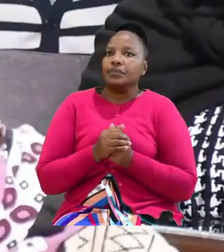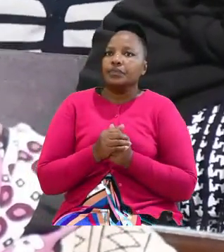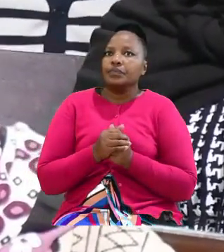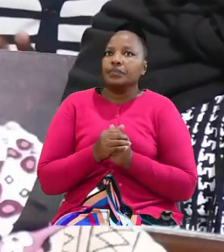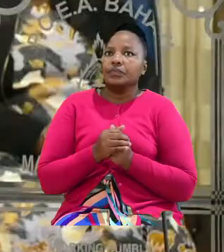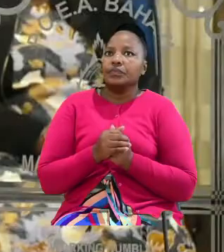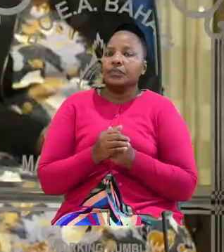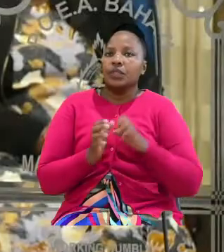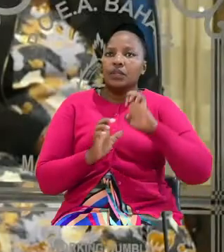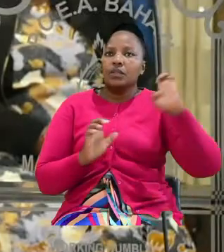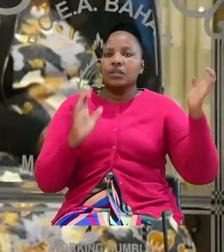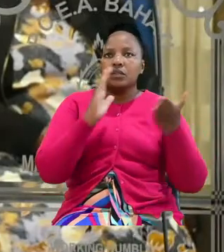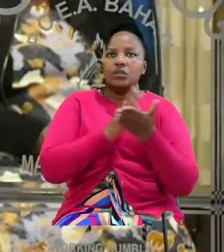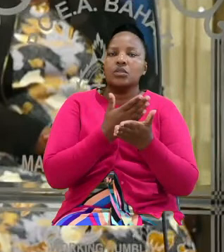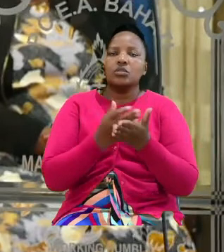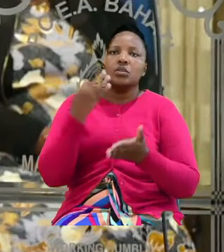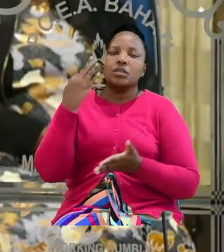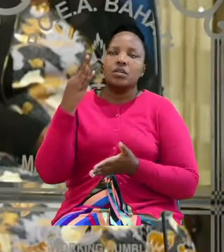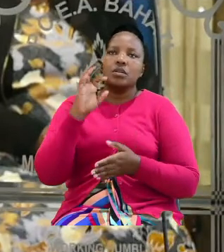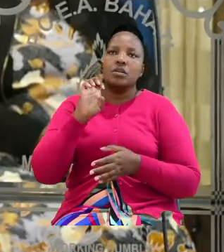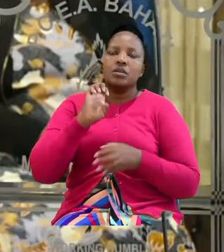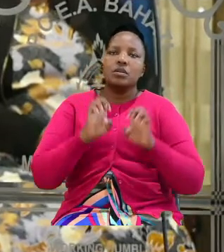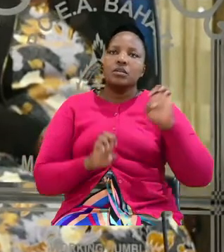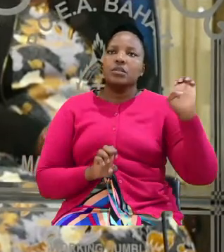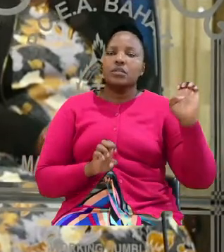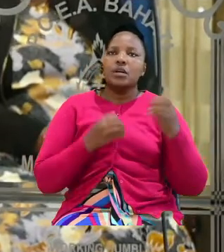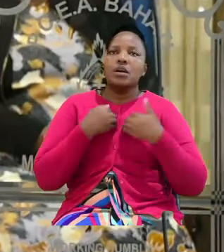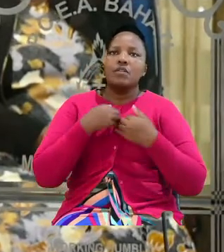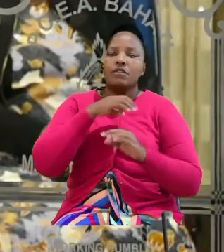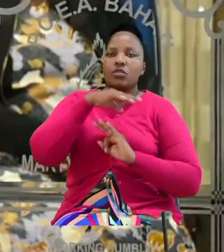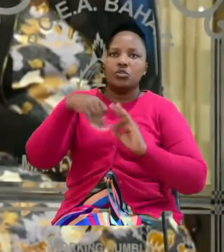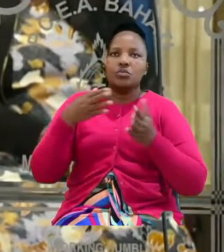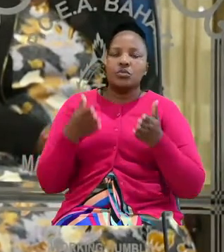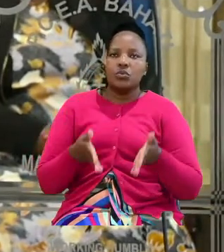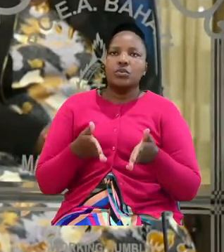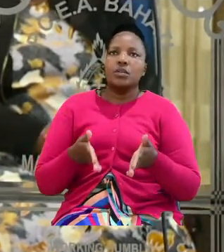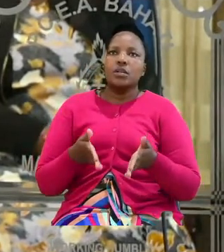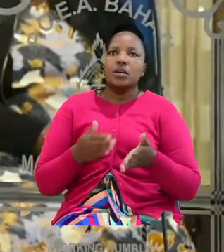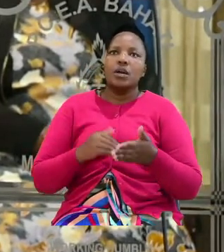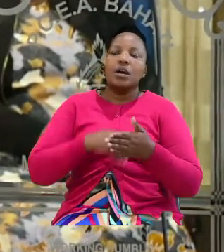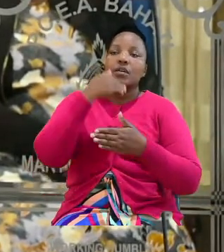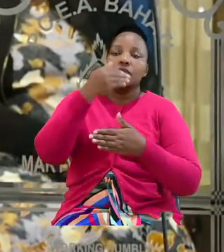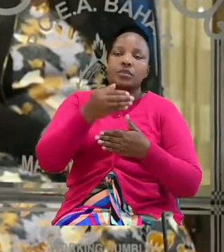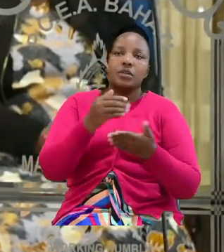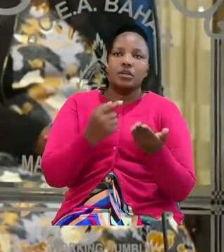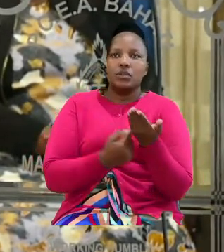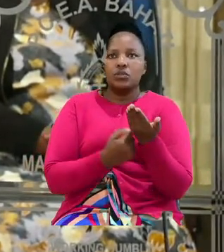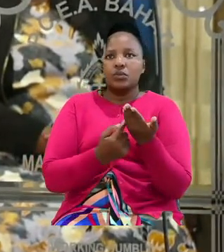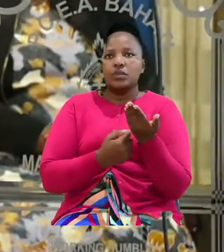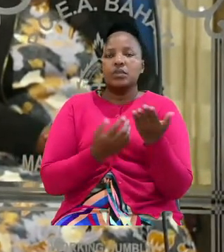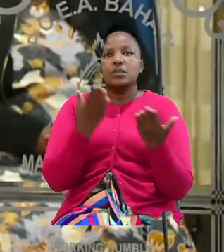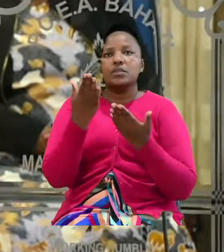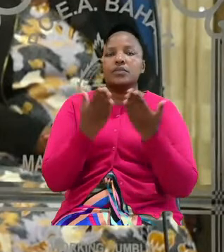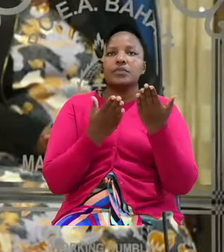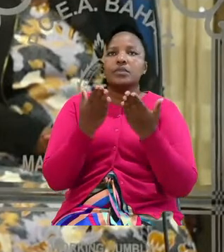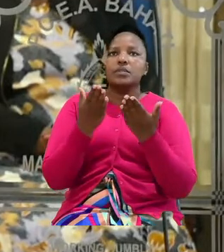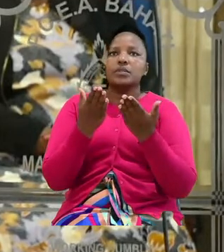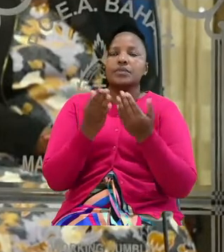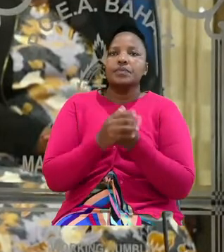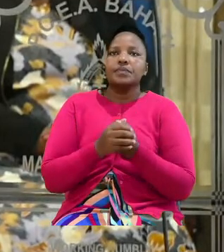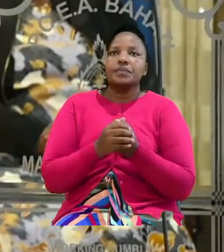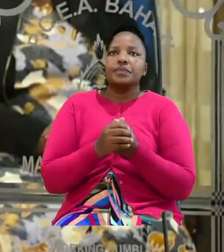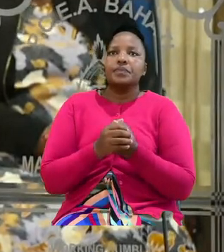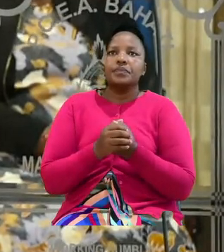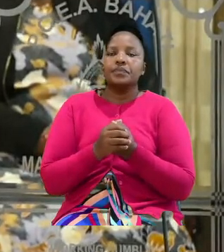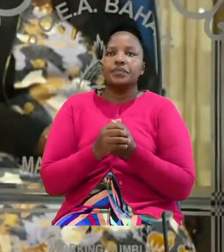Isiri Section 3 East will hold their monthly fellowship today after Kiswahili service. Biafra Sun City